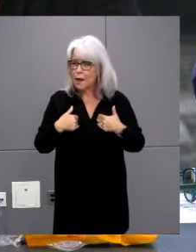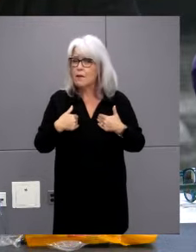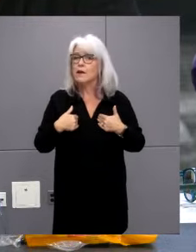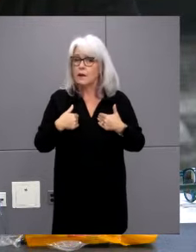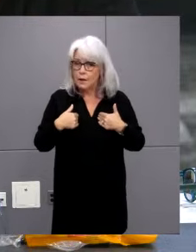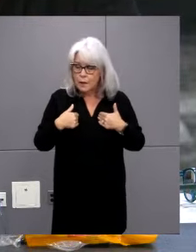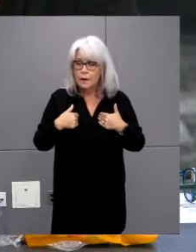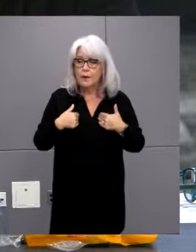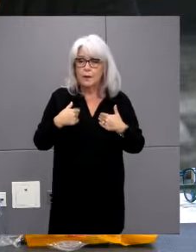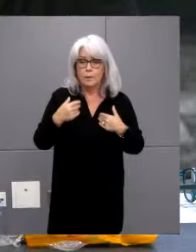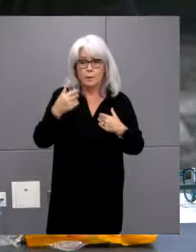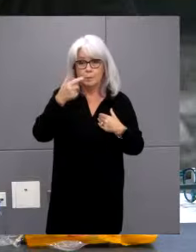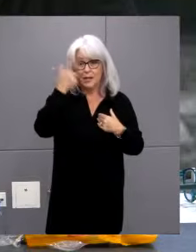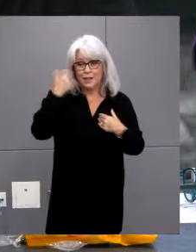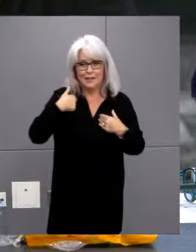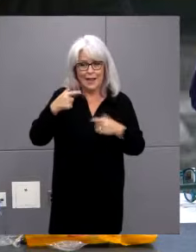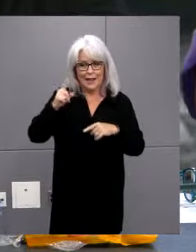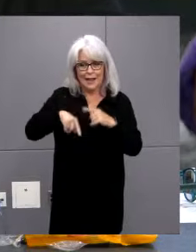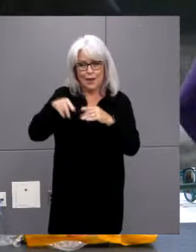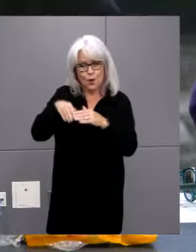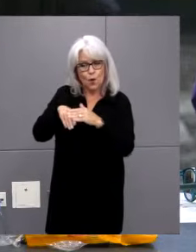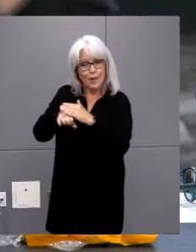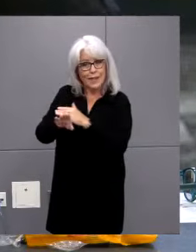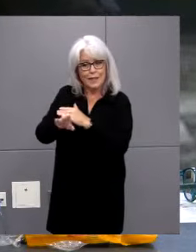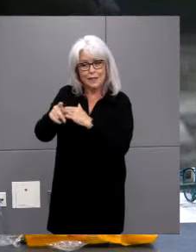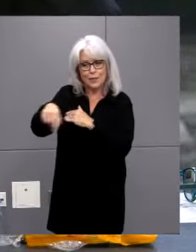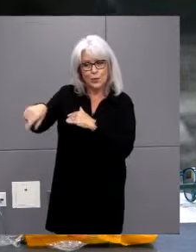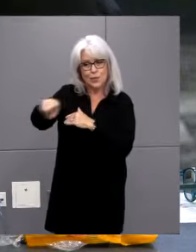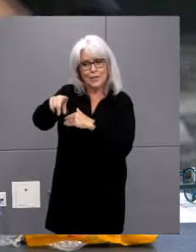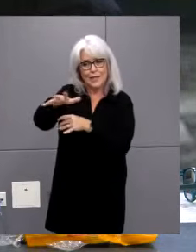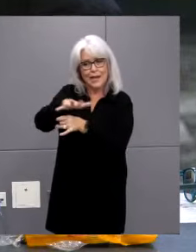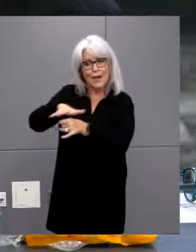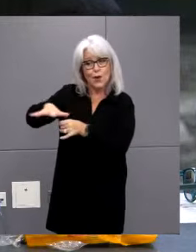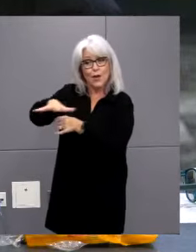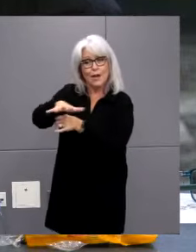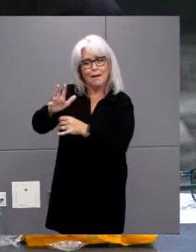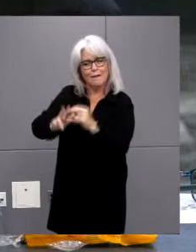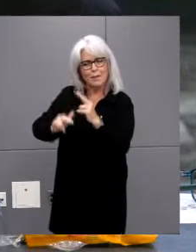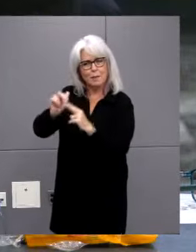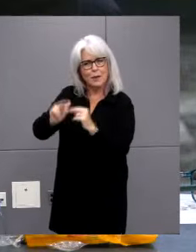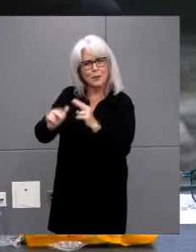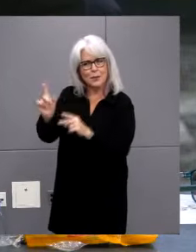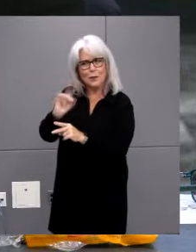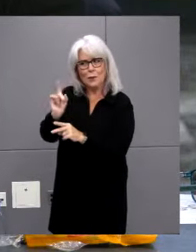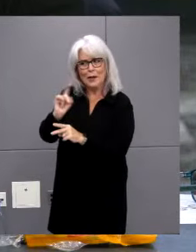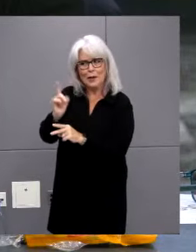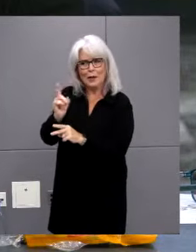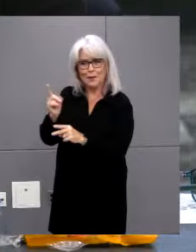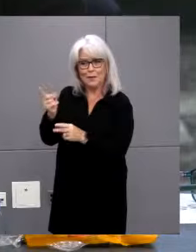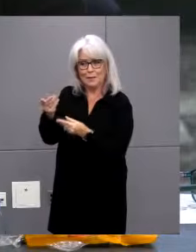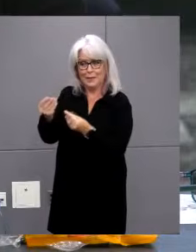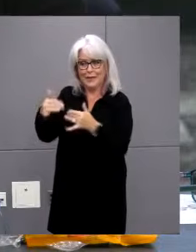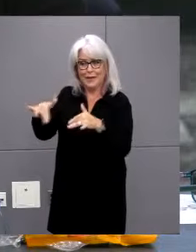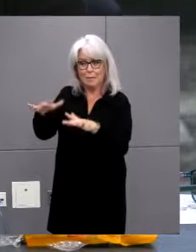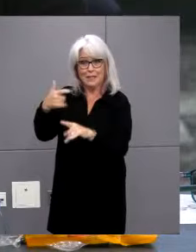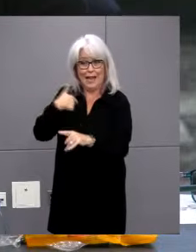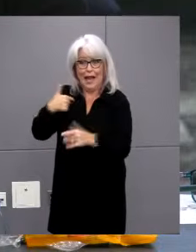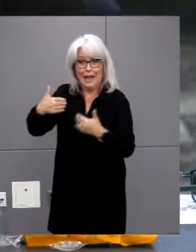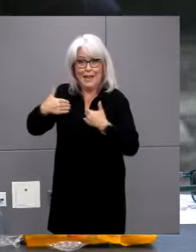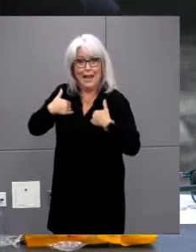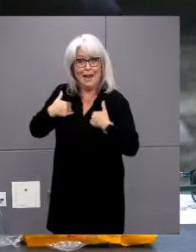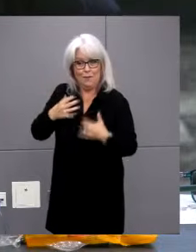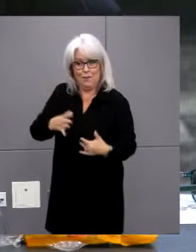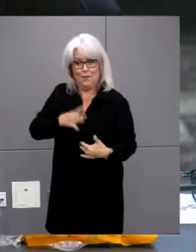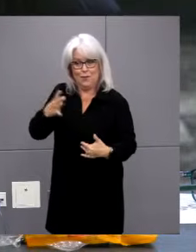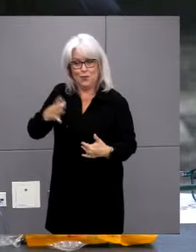cited as a reason that I'm not granted access, again, to an area of the building in the campus in which I have